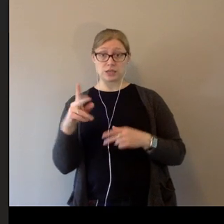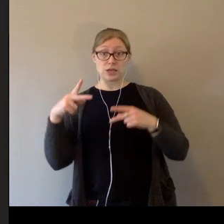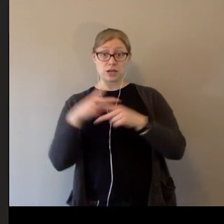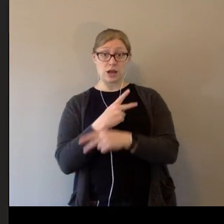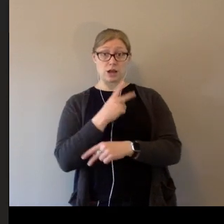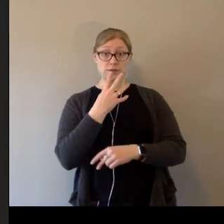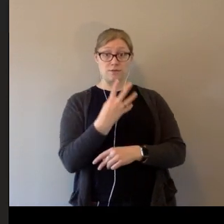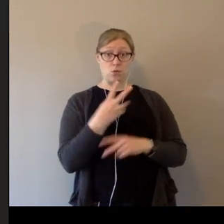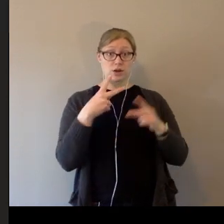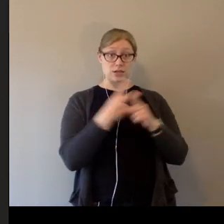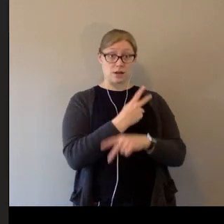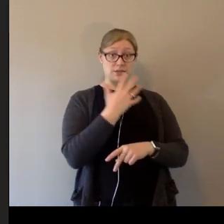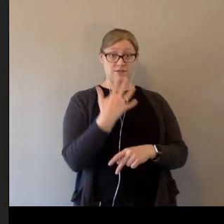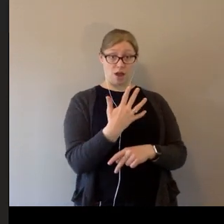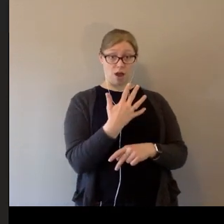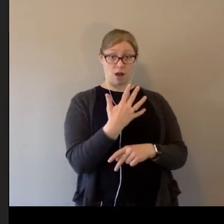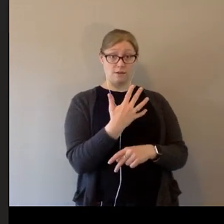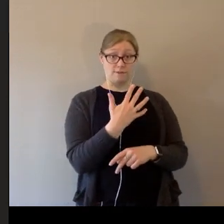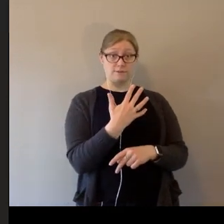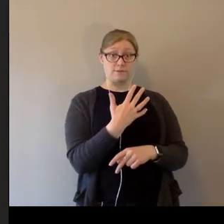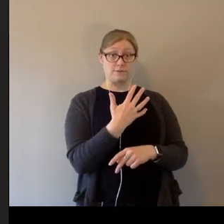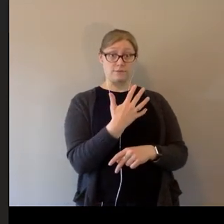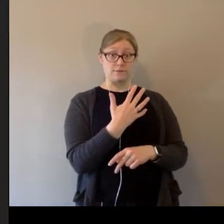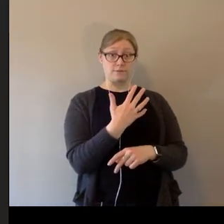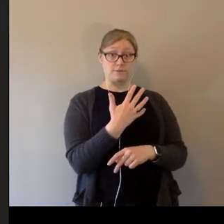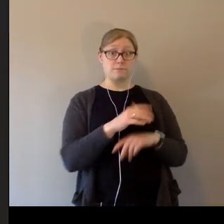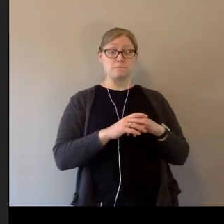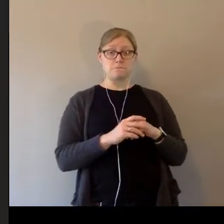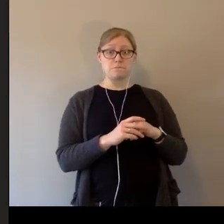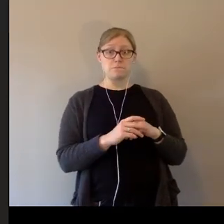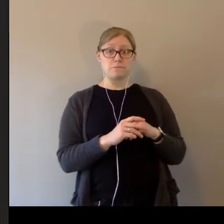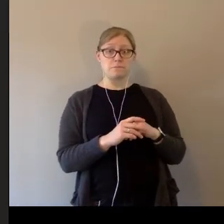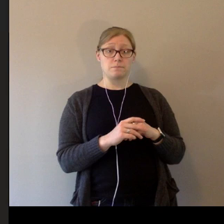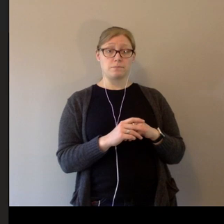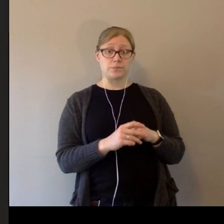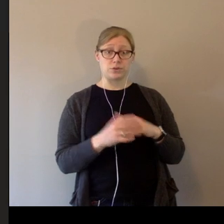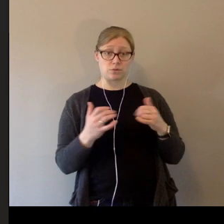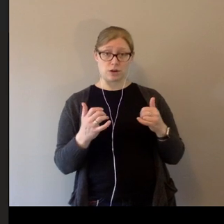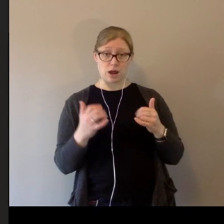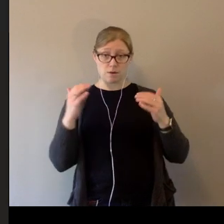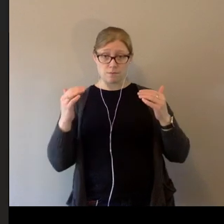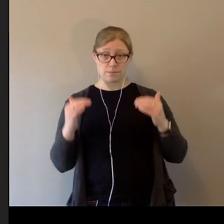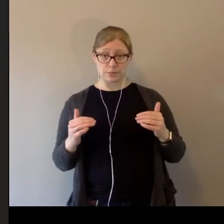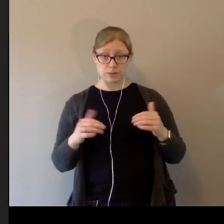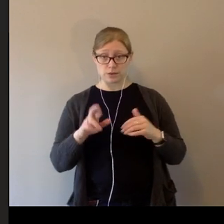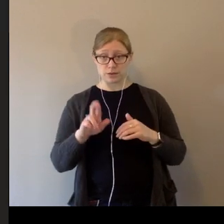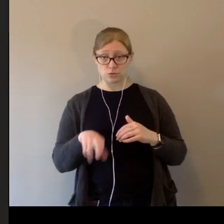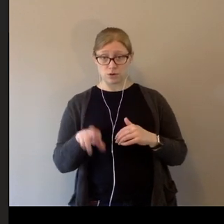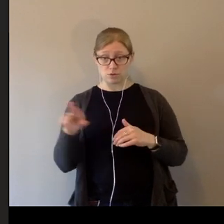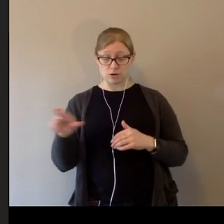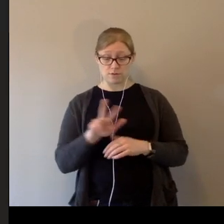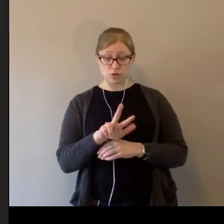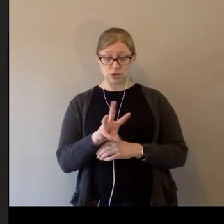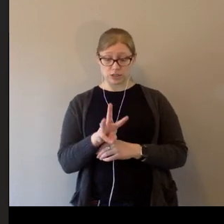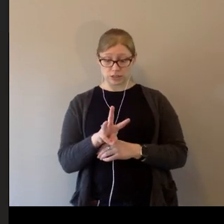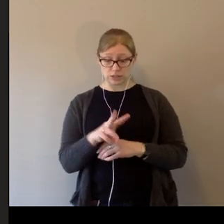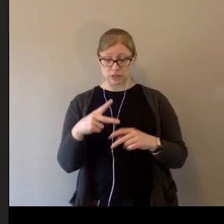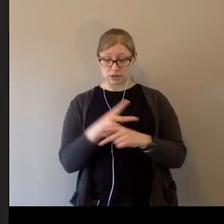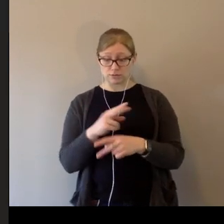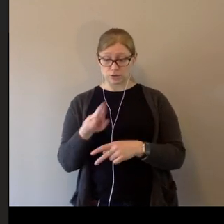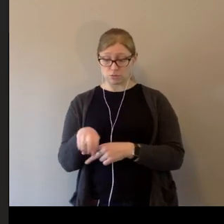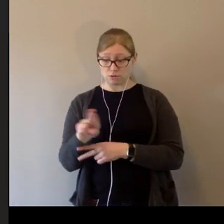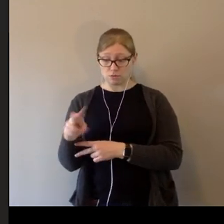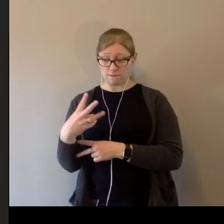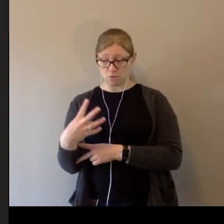4 times 5. And so I have the square root of 36 times the square root of